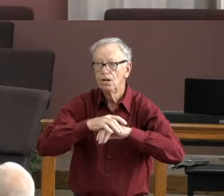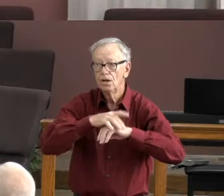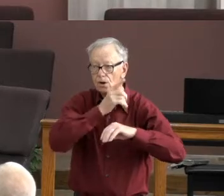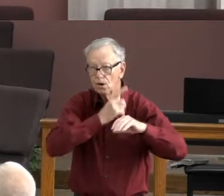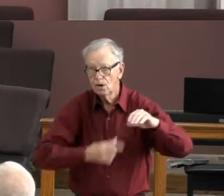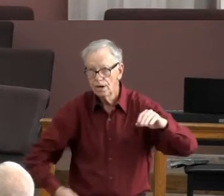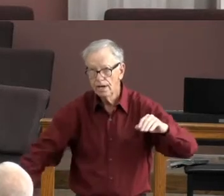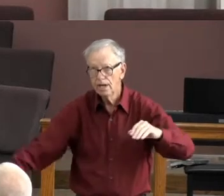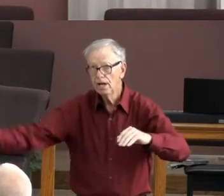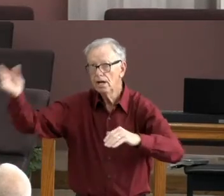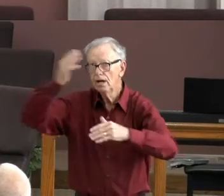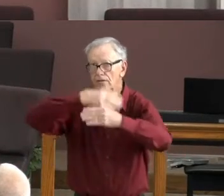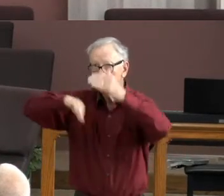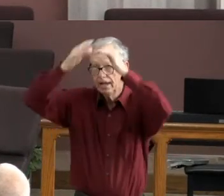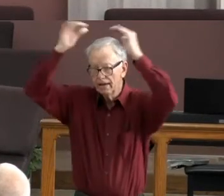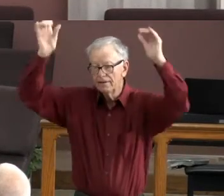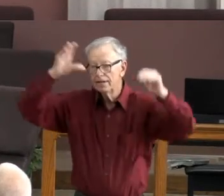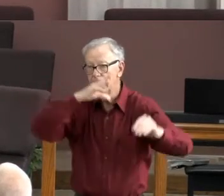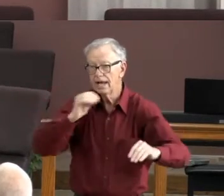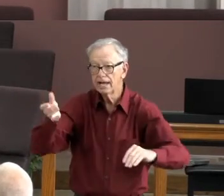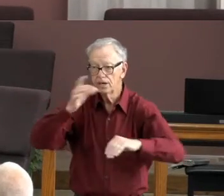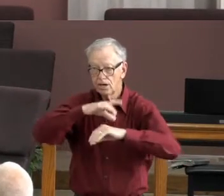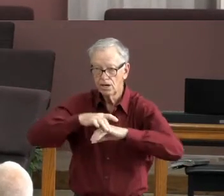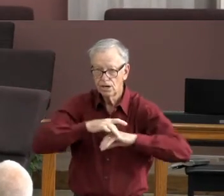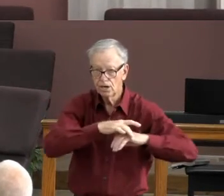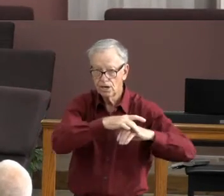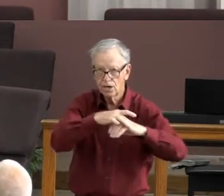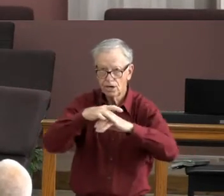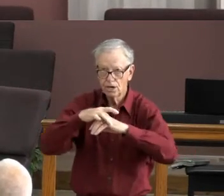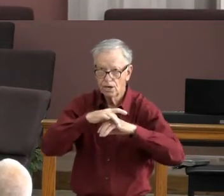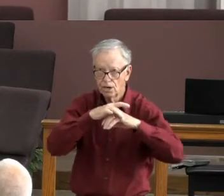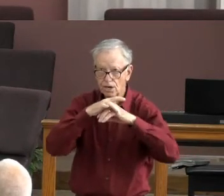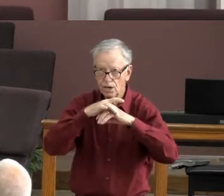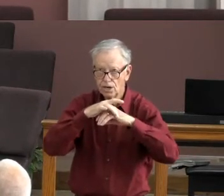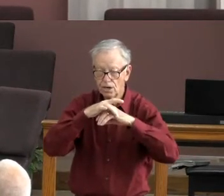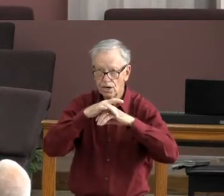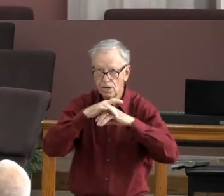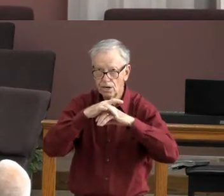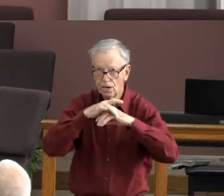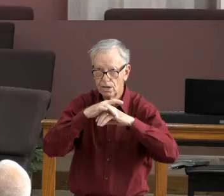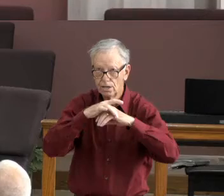earth. Lord of heaven and earth.